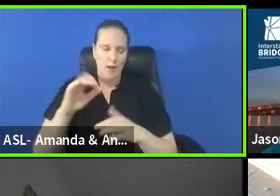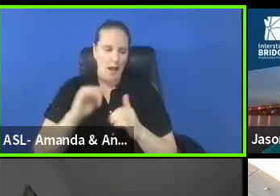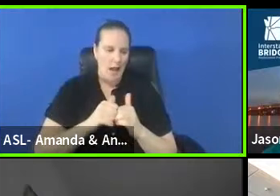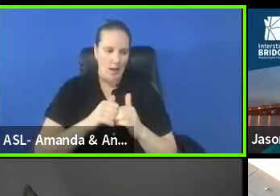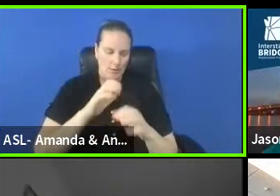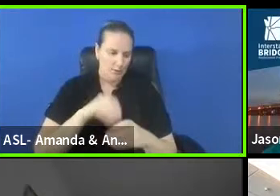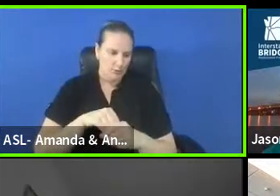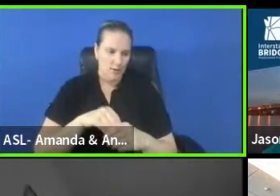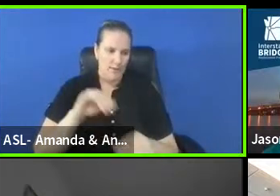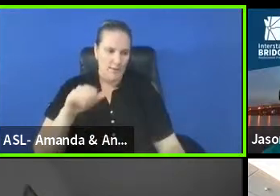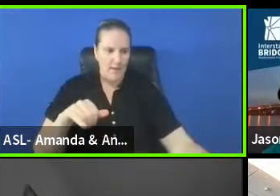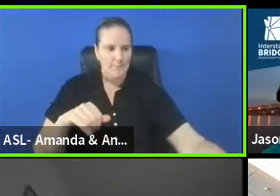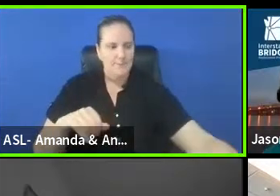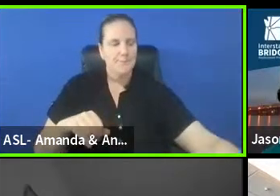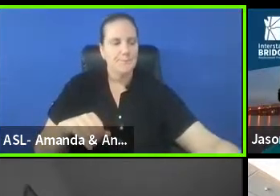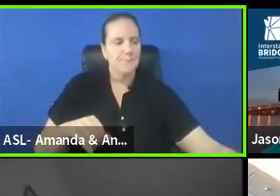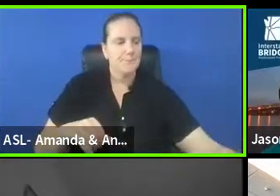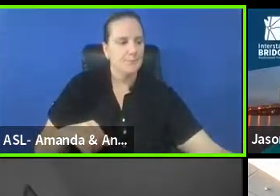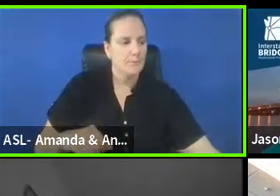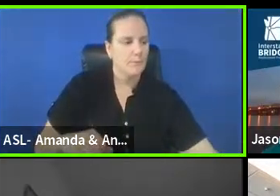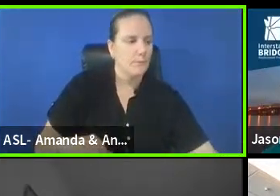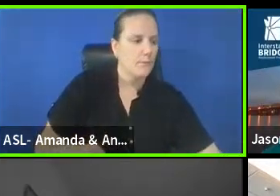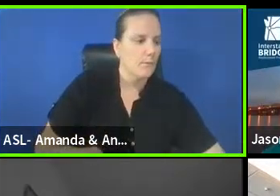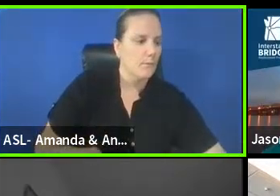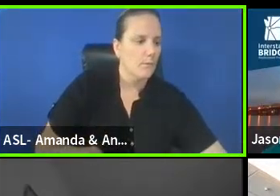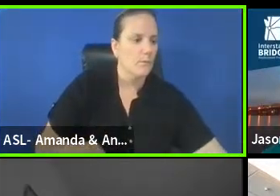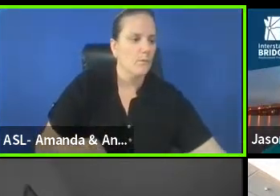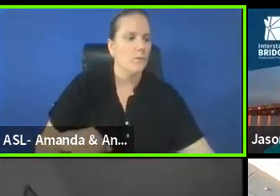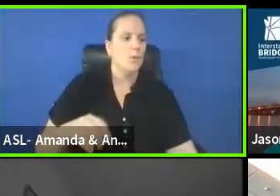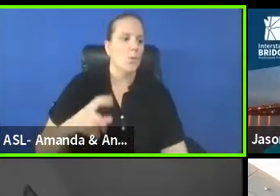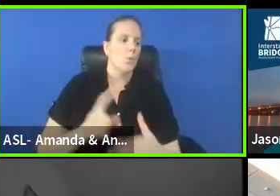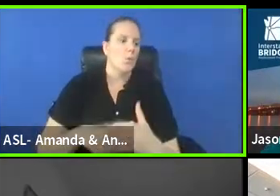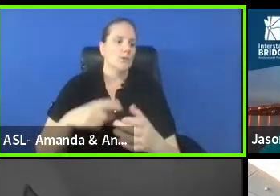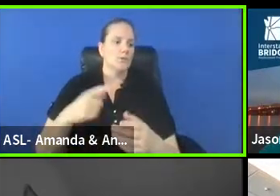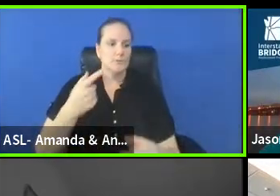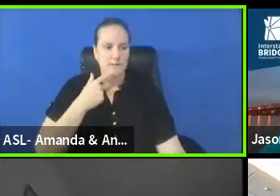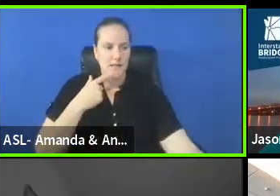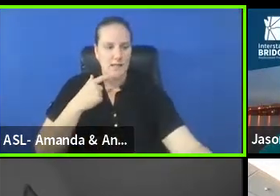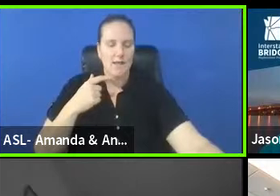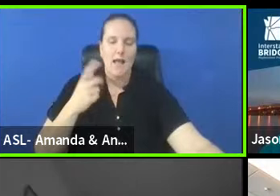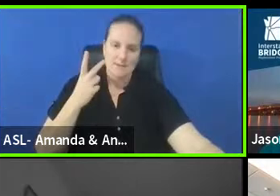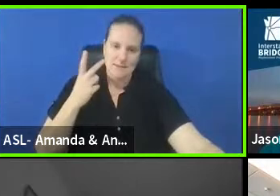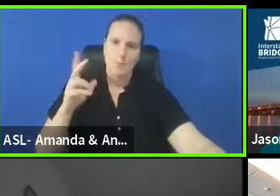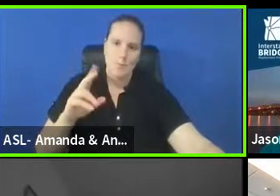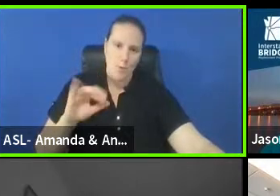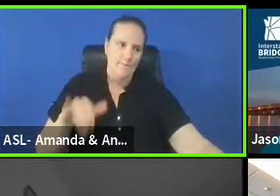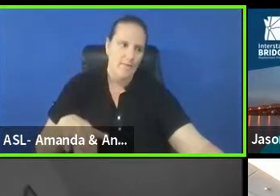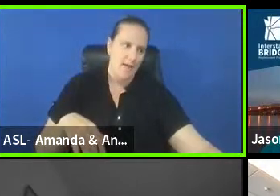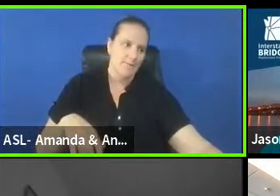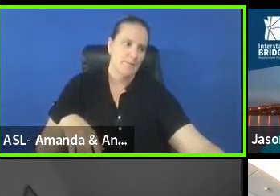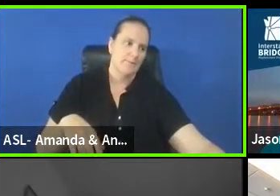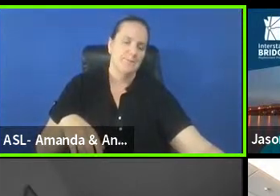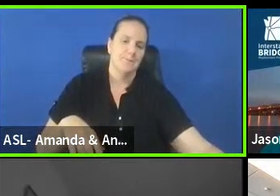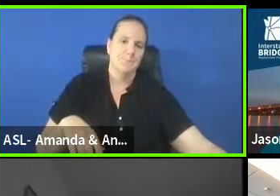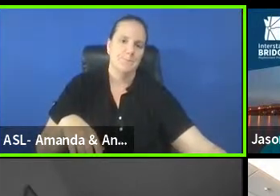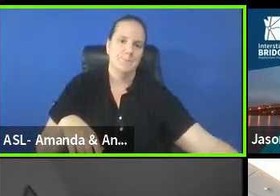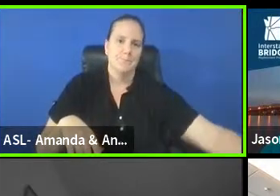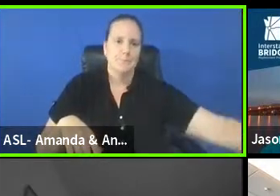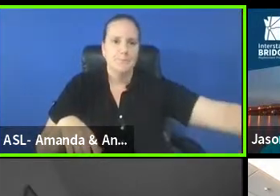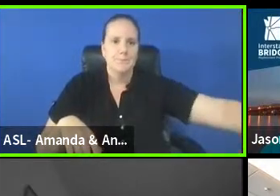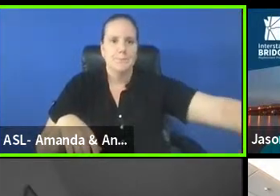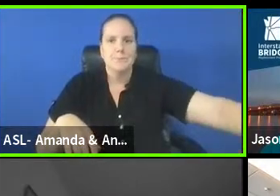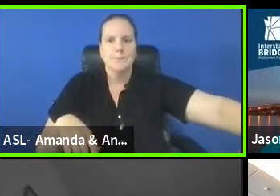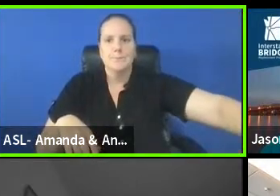integrated. And so I think what you're also speaking to is seeing more of that. So we'll make a note, because I think that that's